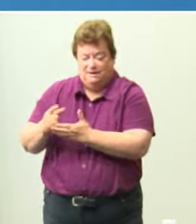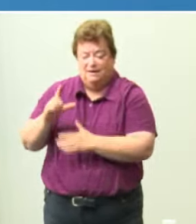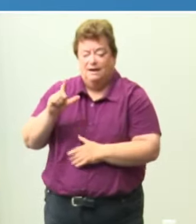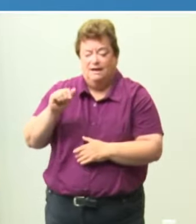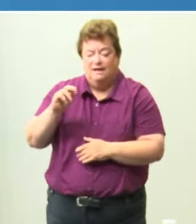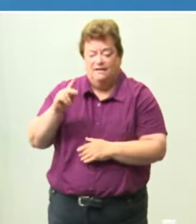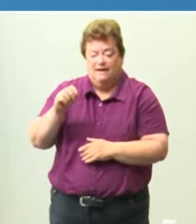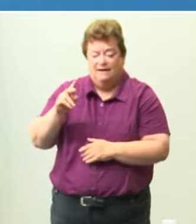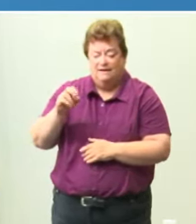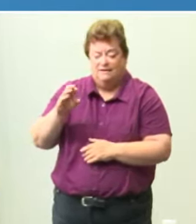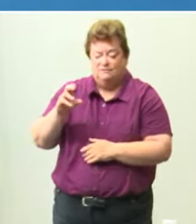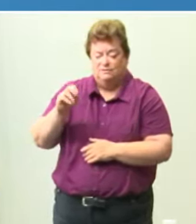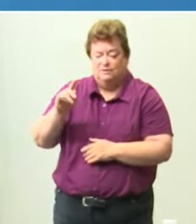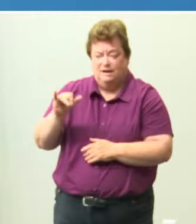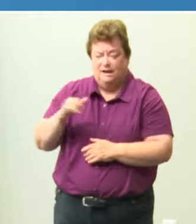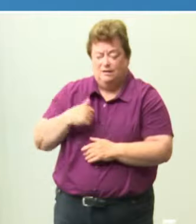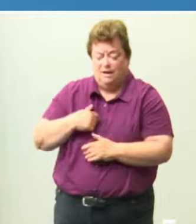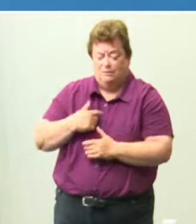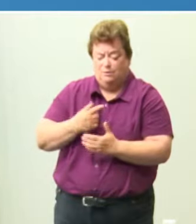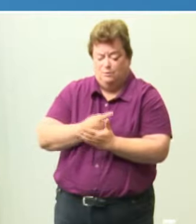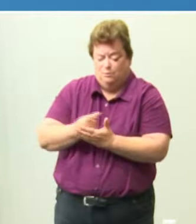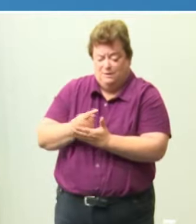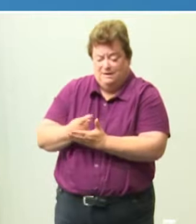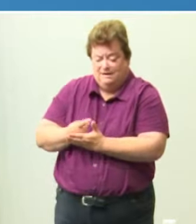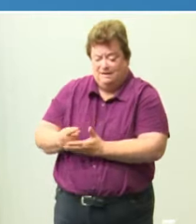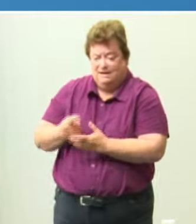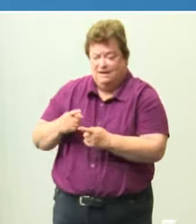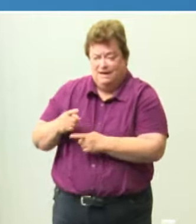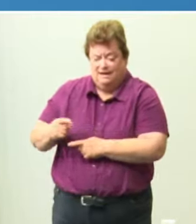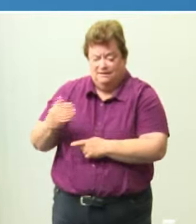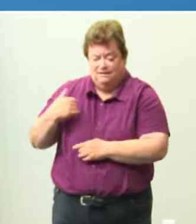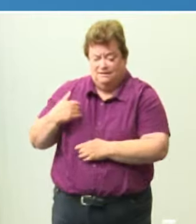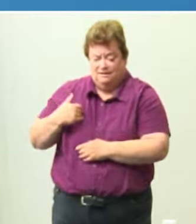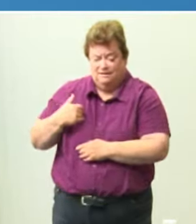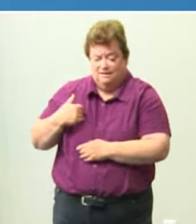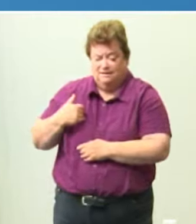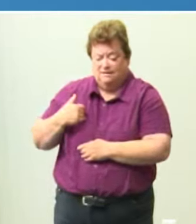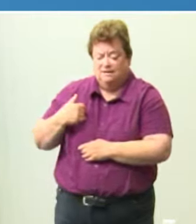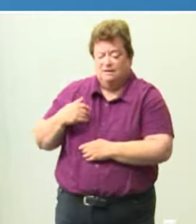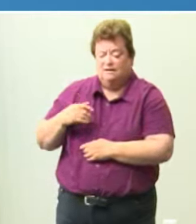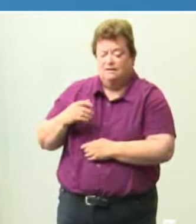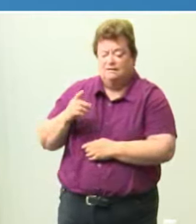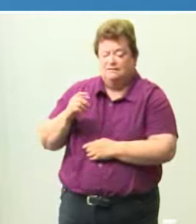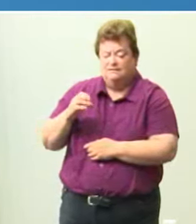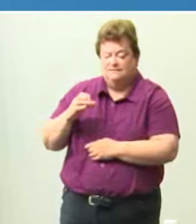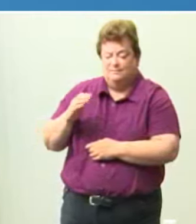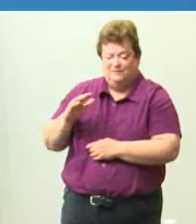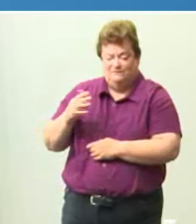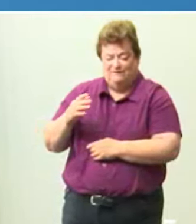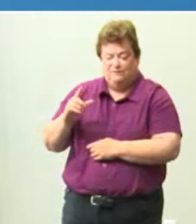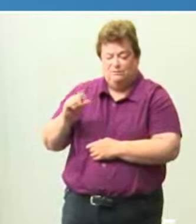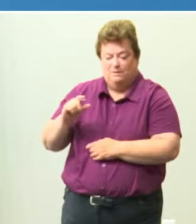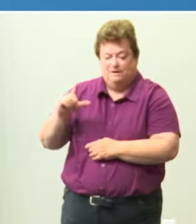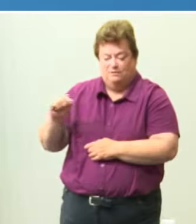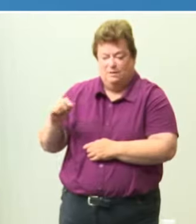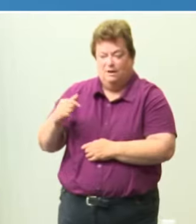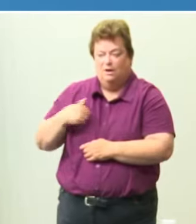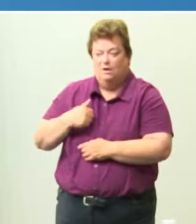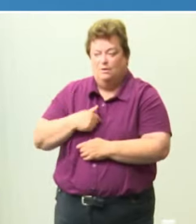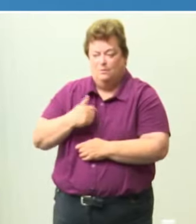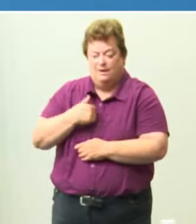County, our peak weekly cases was on December 5th, 2020. That week, we